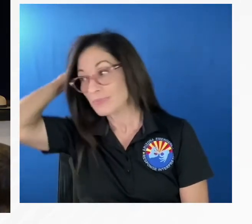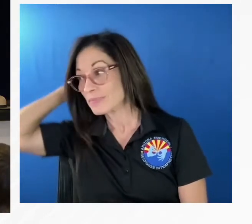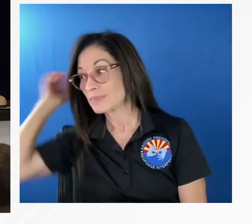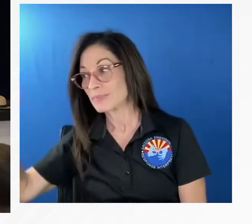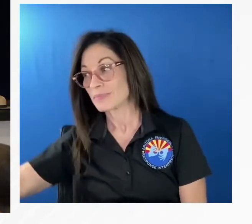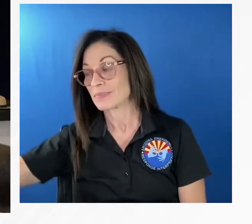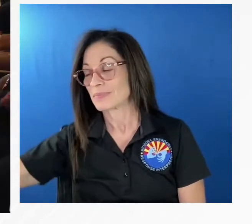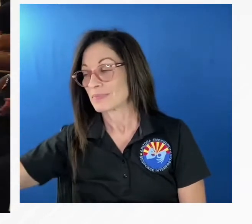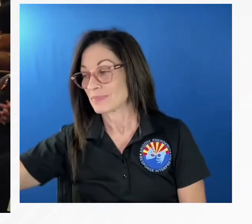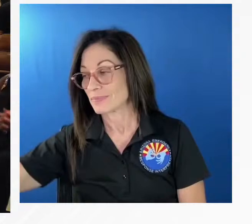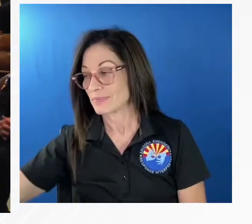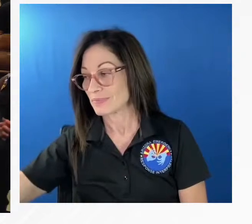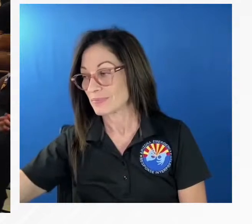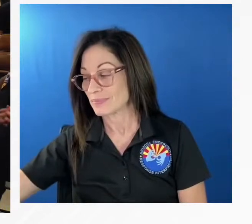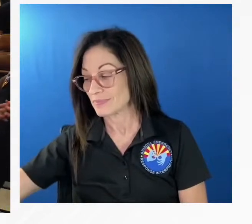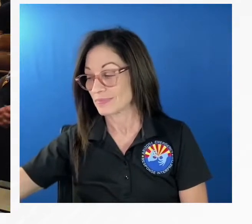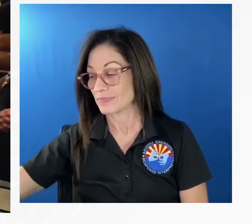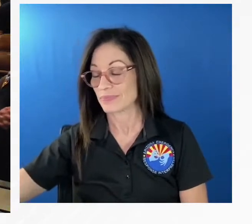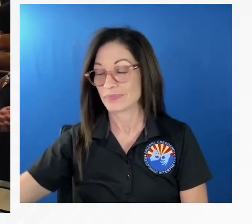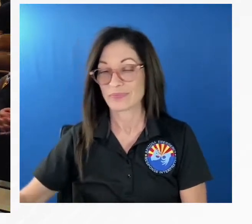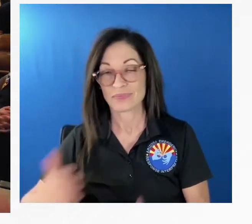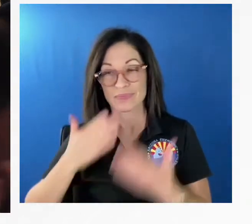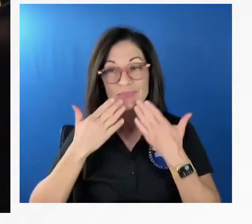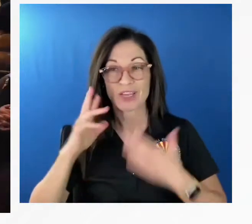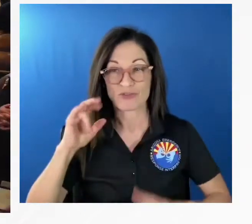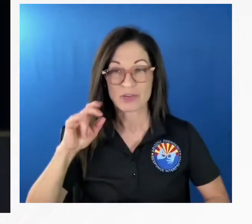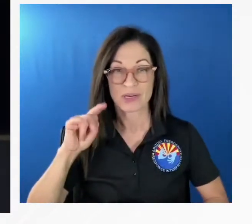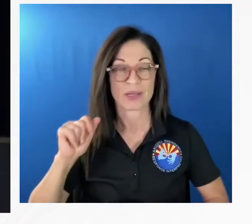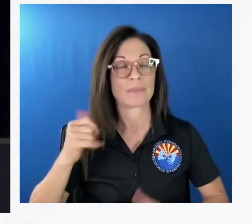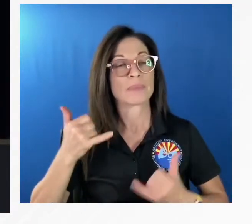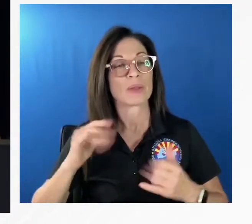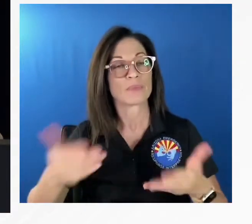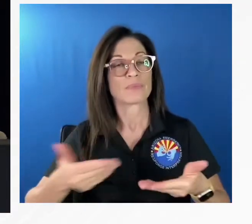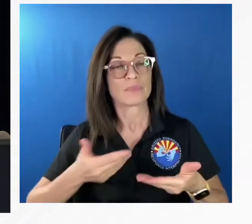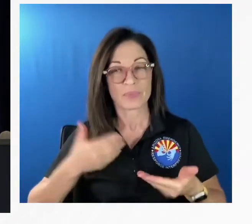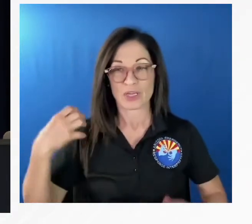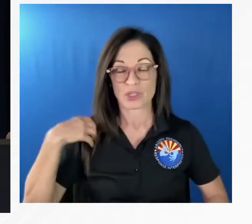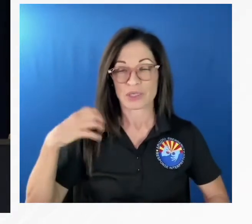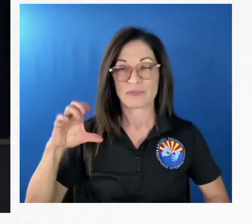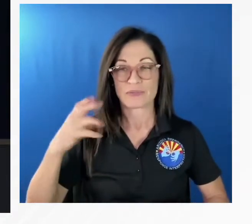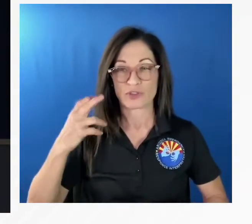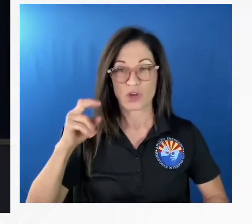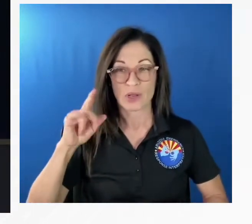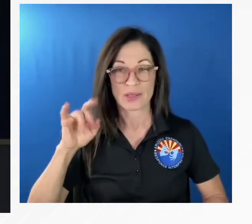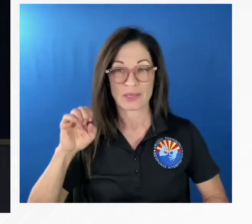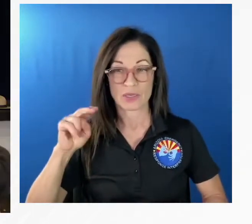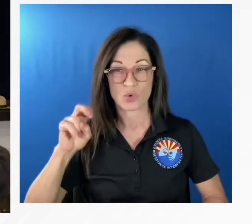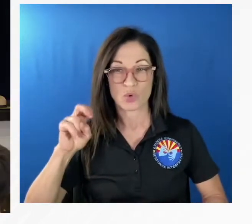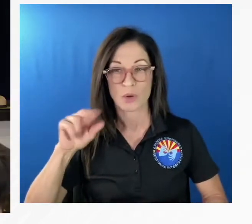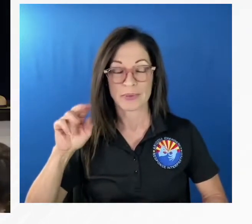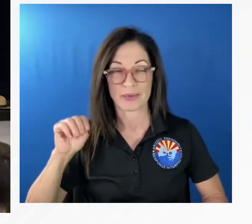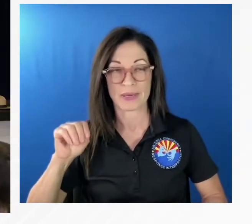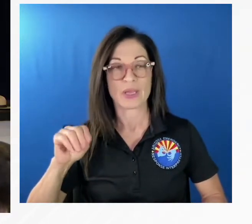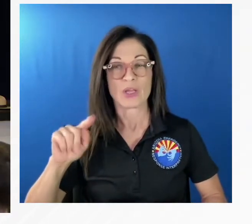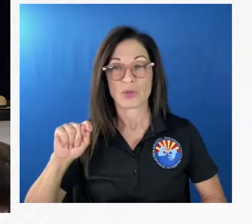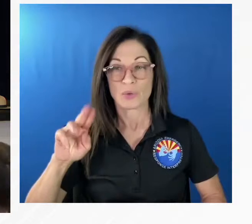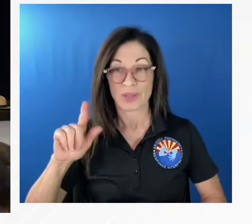Thank you so much for that, Rita. Now I'd like to invite up Chief Charlie Norman of the Tulare County Fire Department. Thanks,